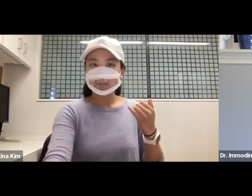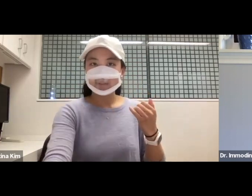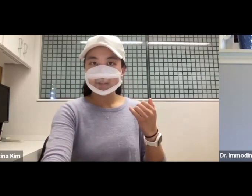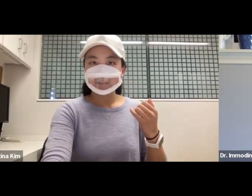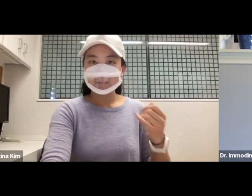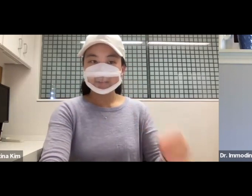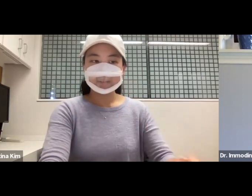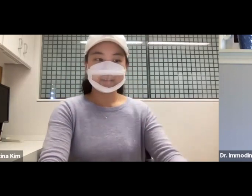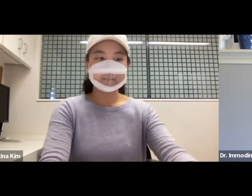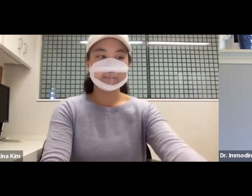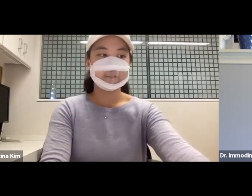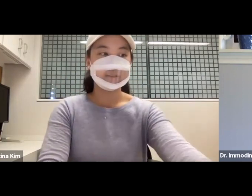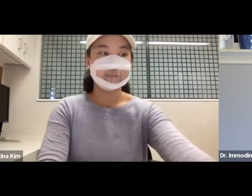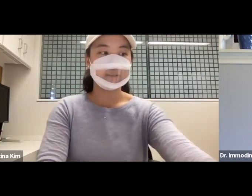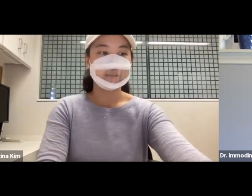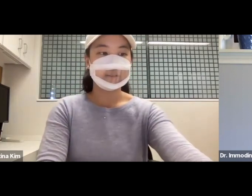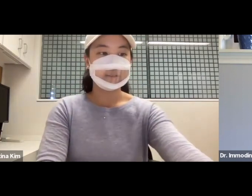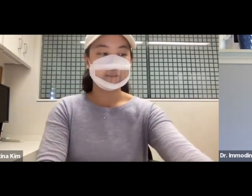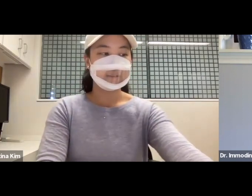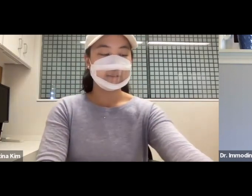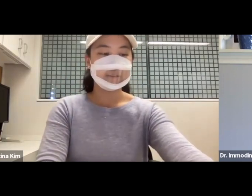Seems as though there's some technical difficulties going on.